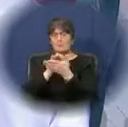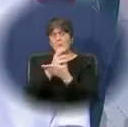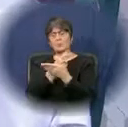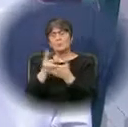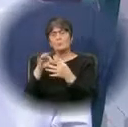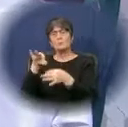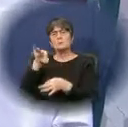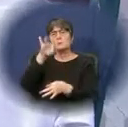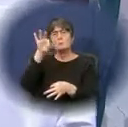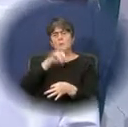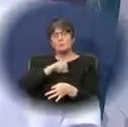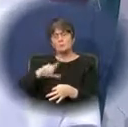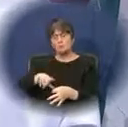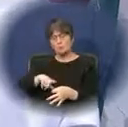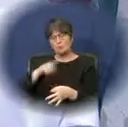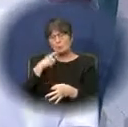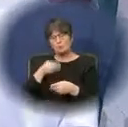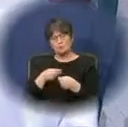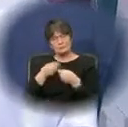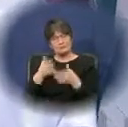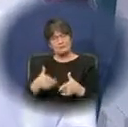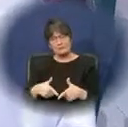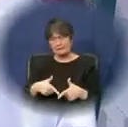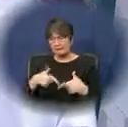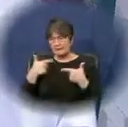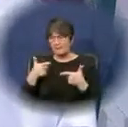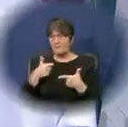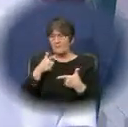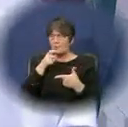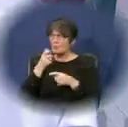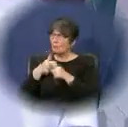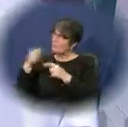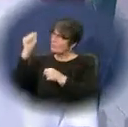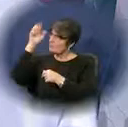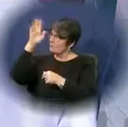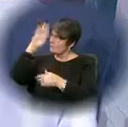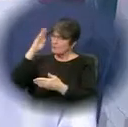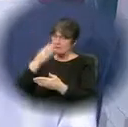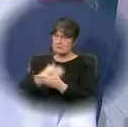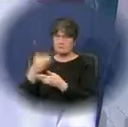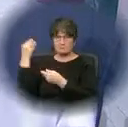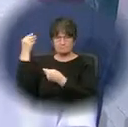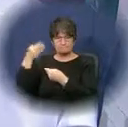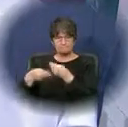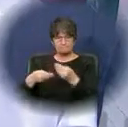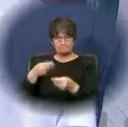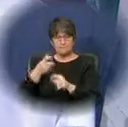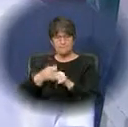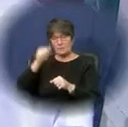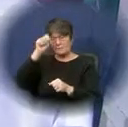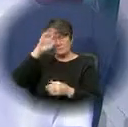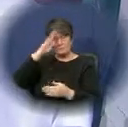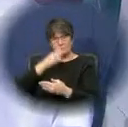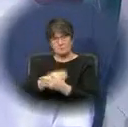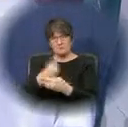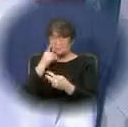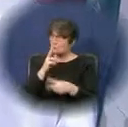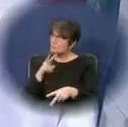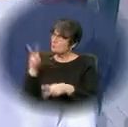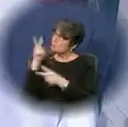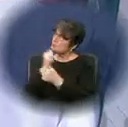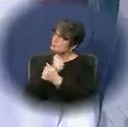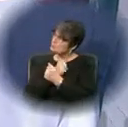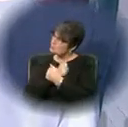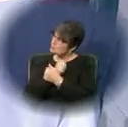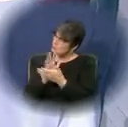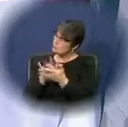Holy Spirit, the Lord, the giver of life, who proceeds from the Father and the Son, who with the Father and the Son is adored and